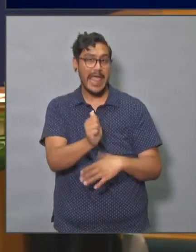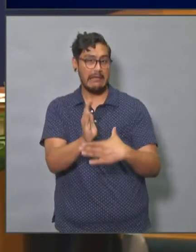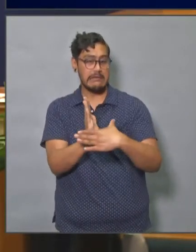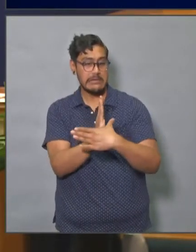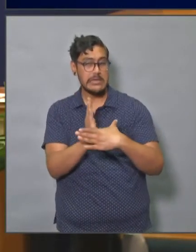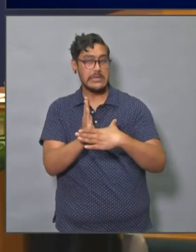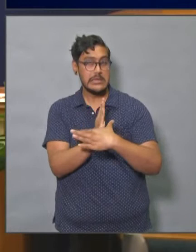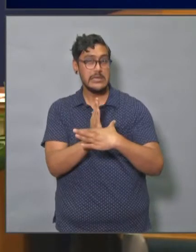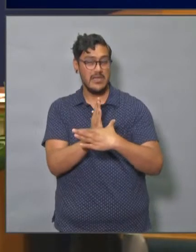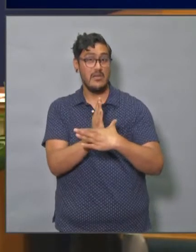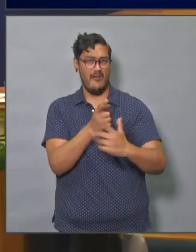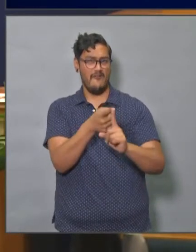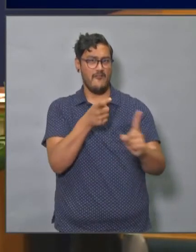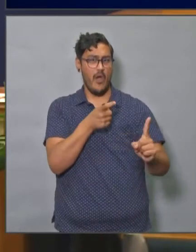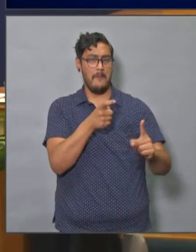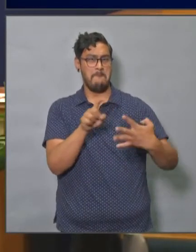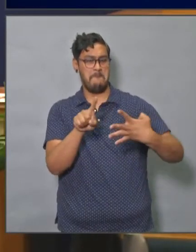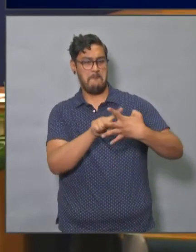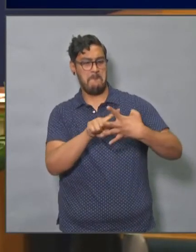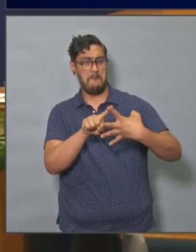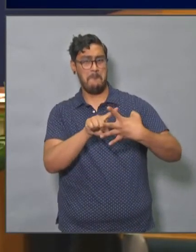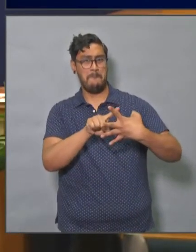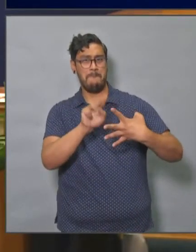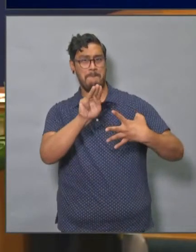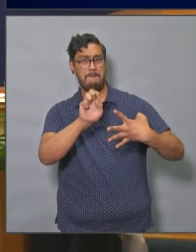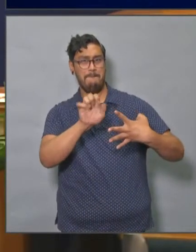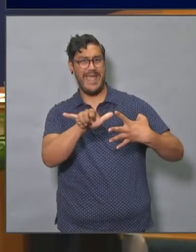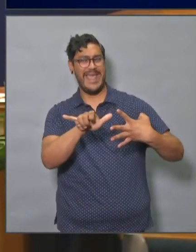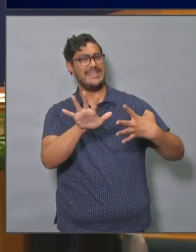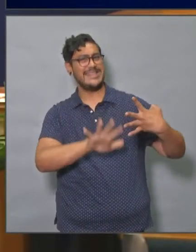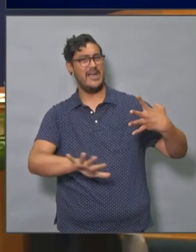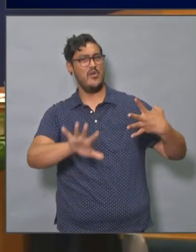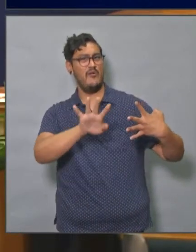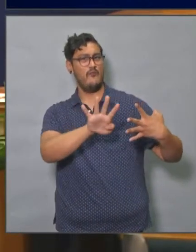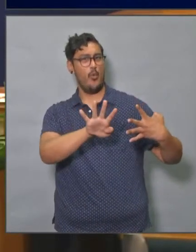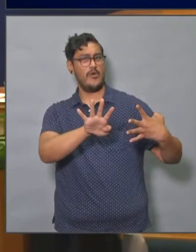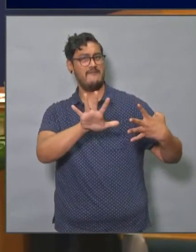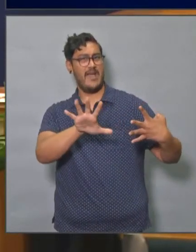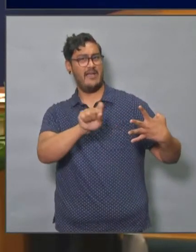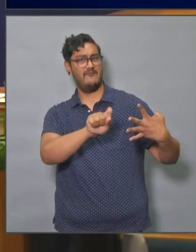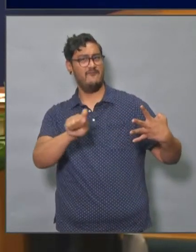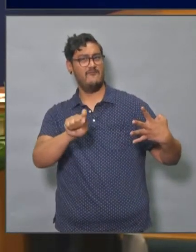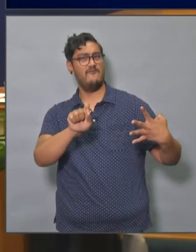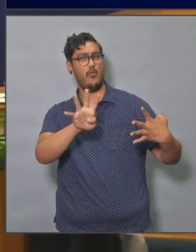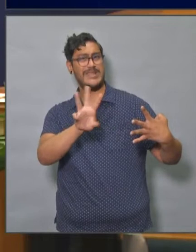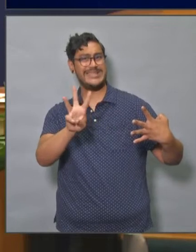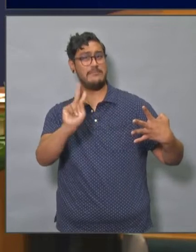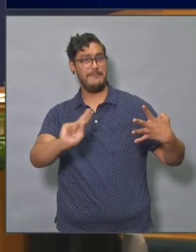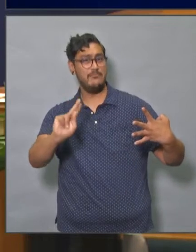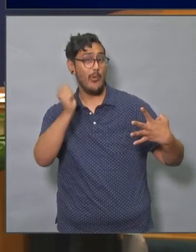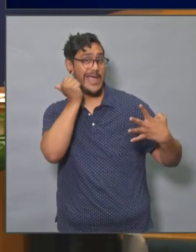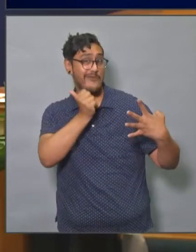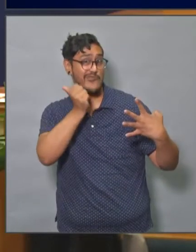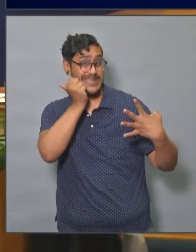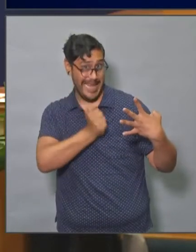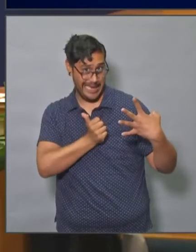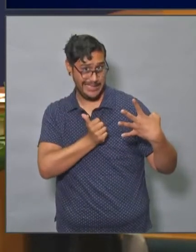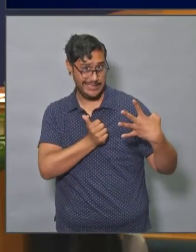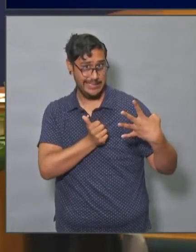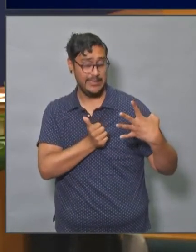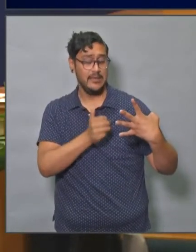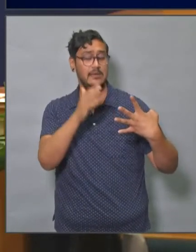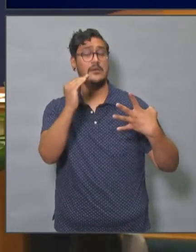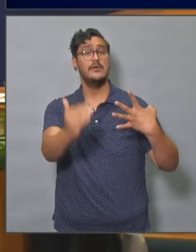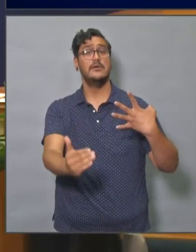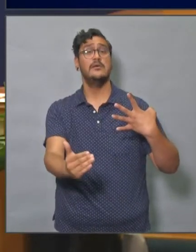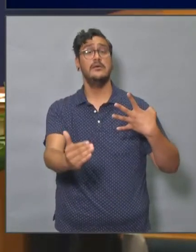number in early May was 45 to 46 people a day, and the average daily